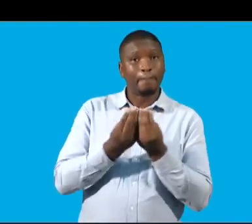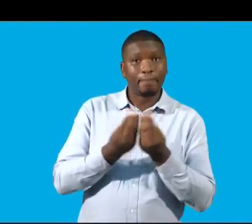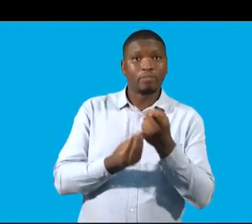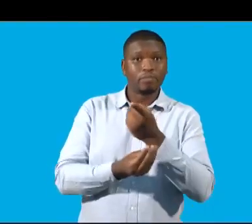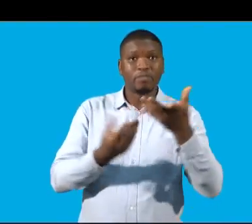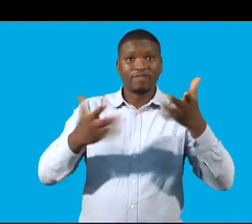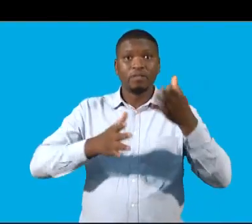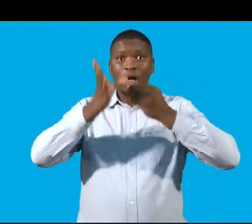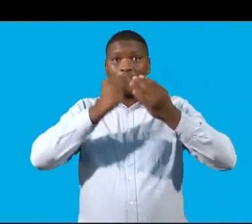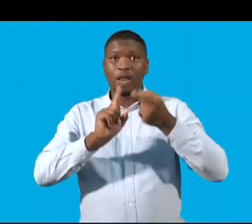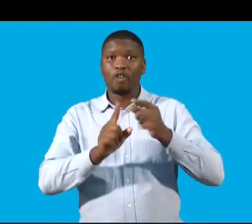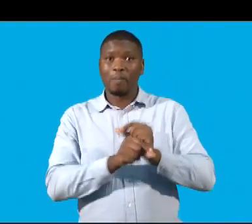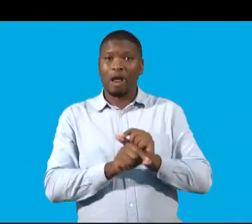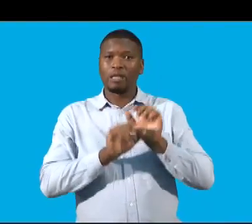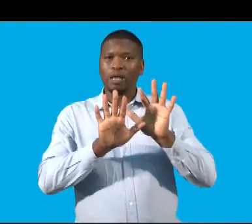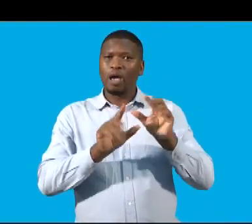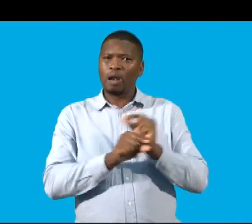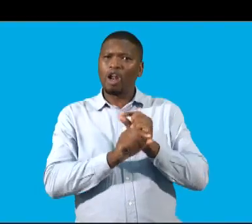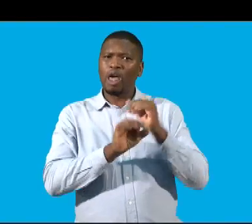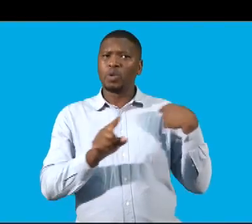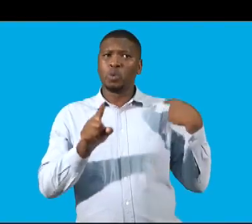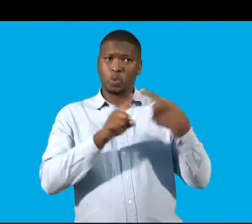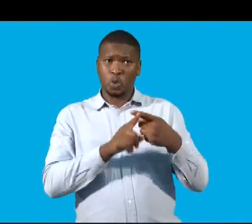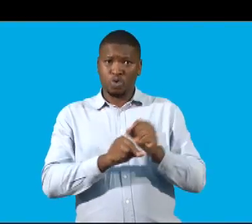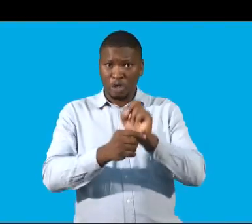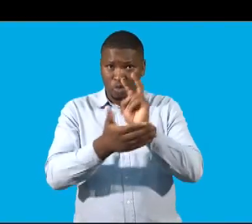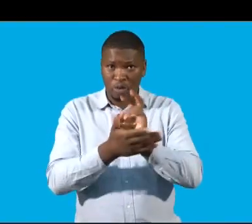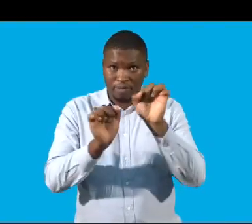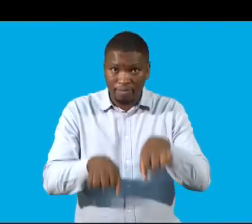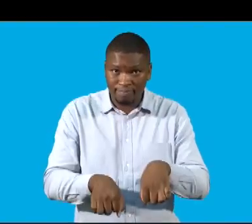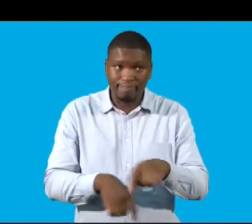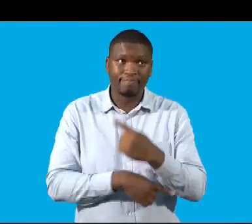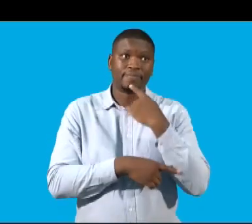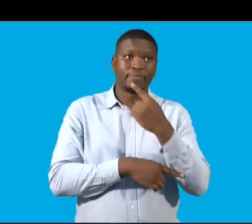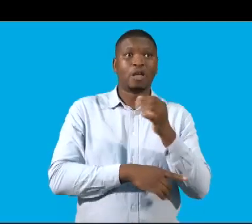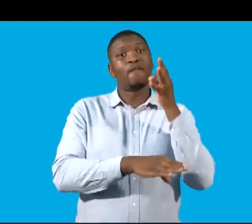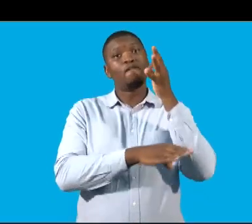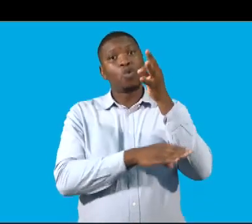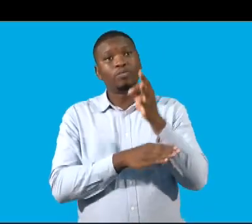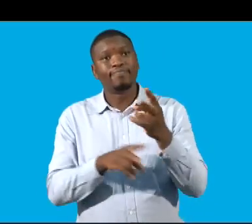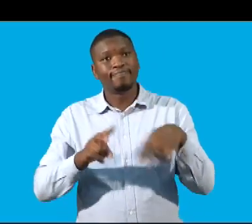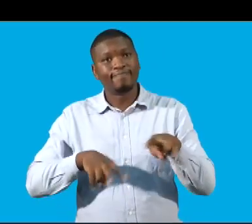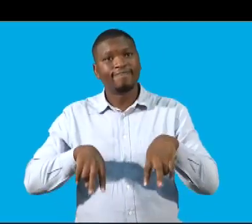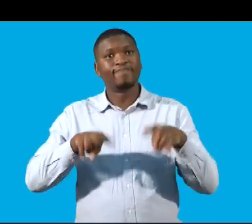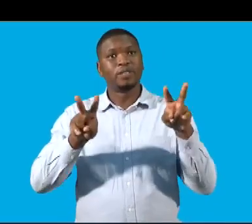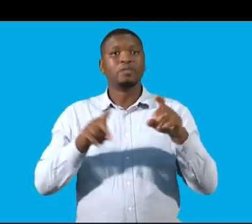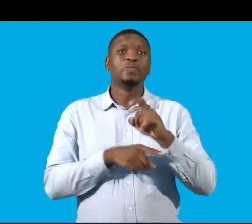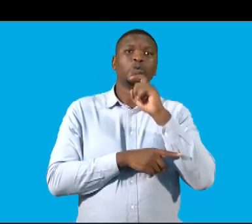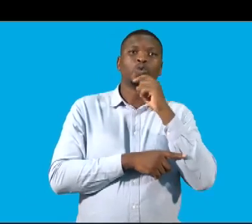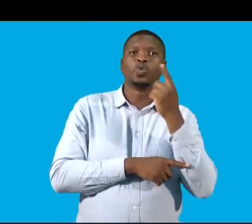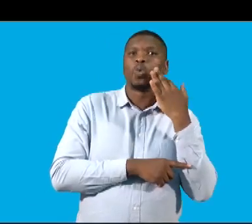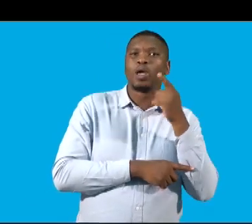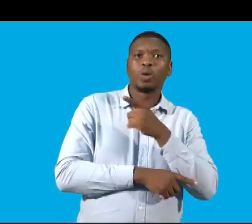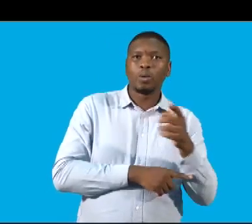things that you learn from grade 10 right up until grade 12. It says there the future value formula is used when you pay equal